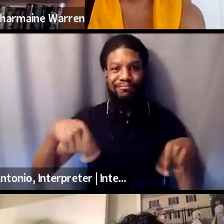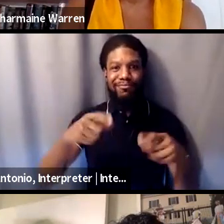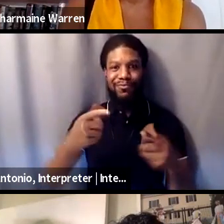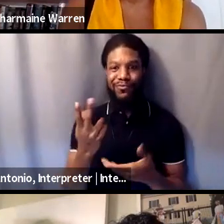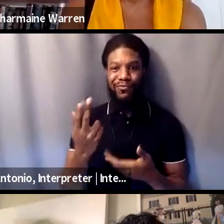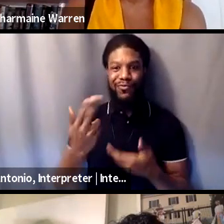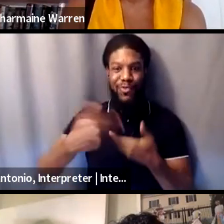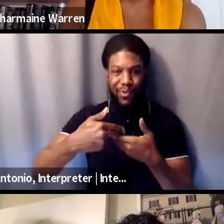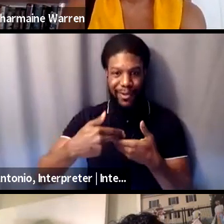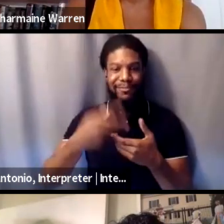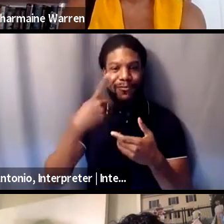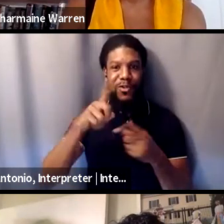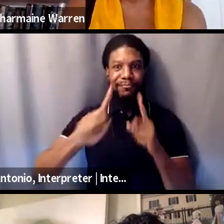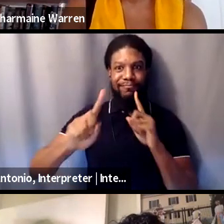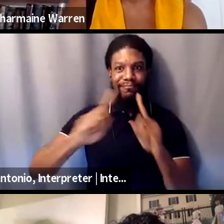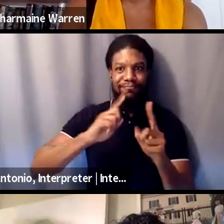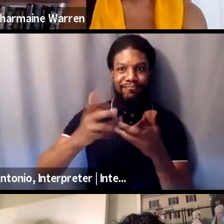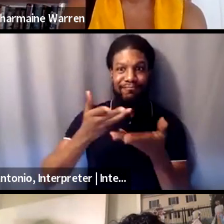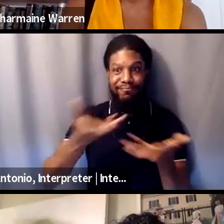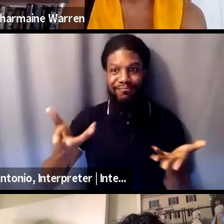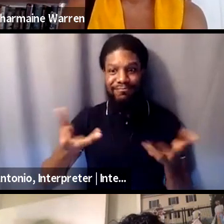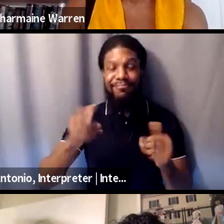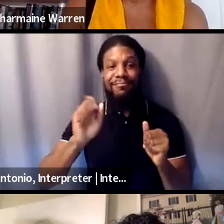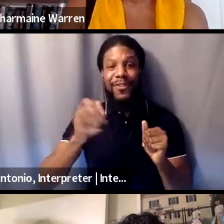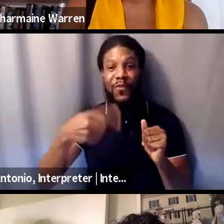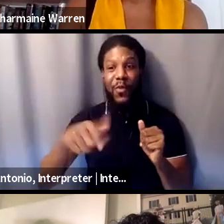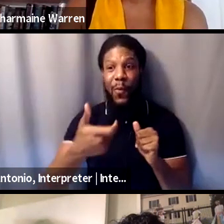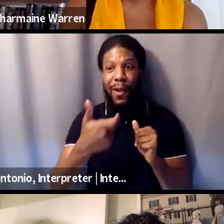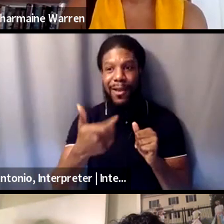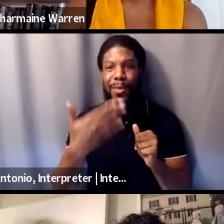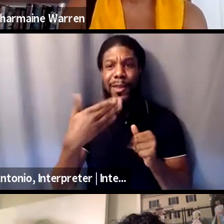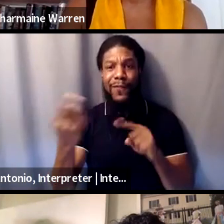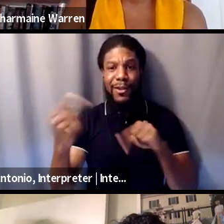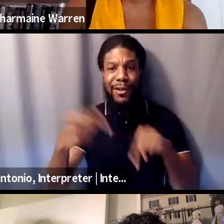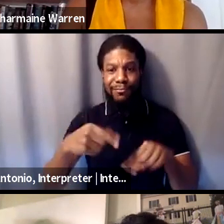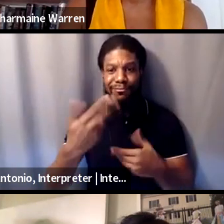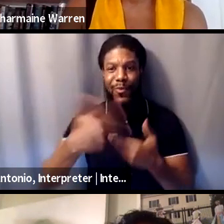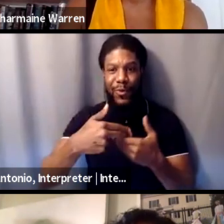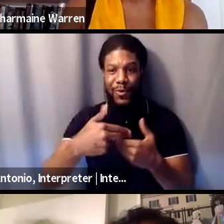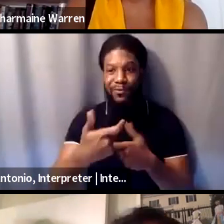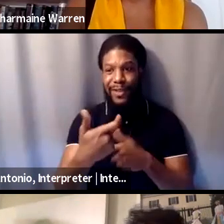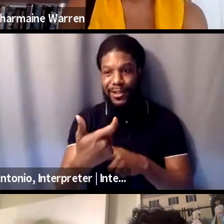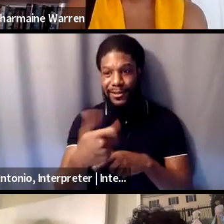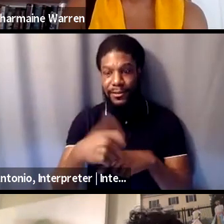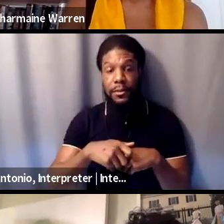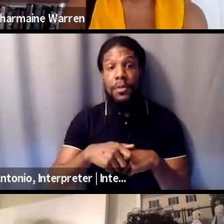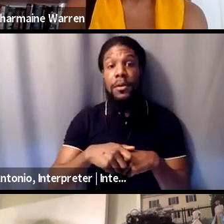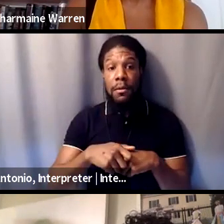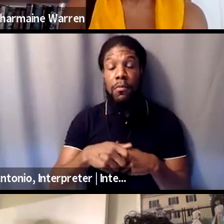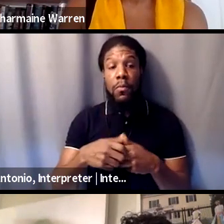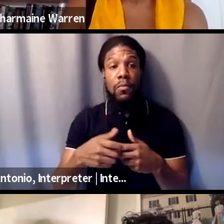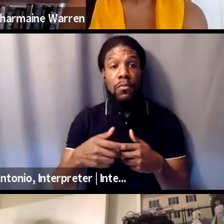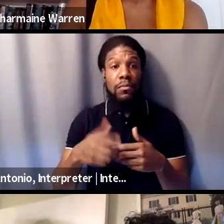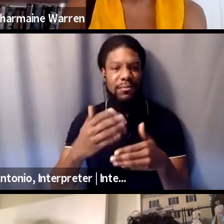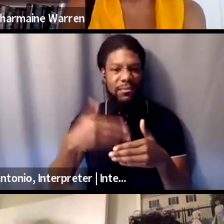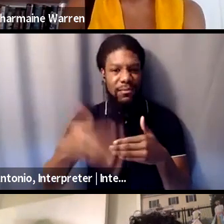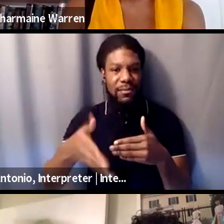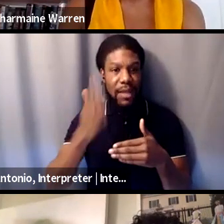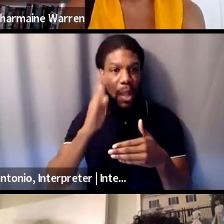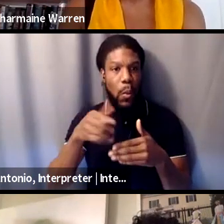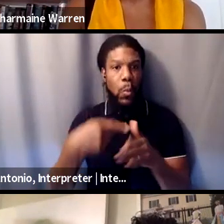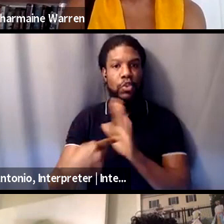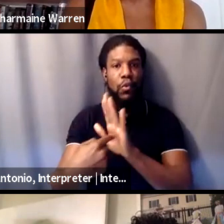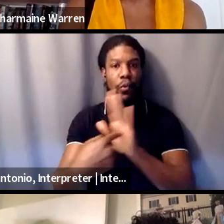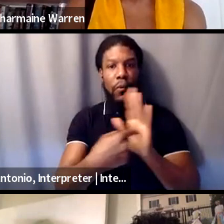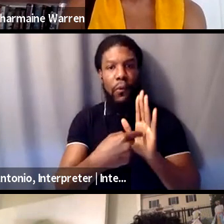you for being in this space. I'm going to very quickly show a trailer of the artist's work that